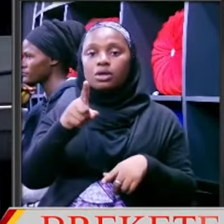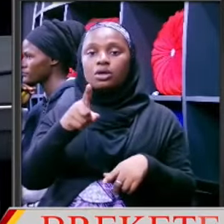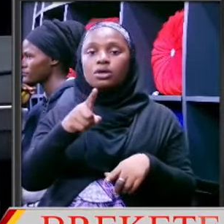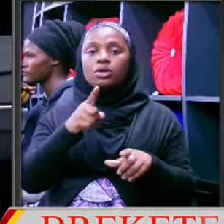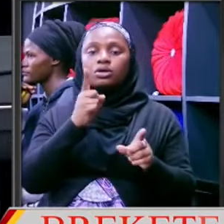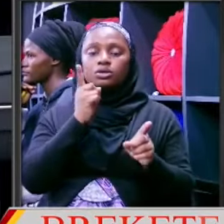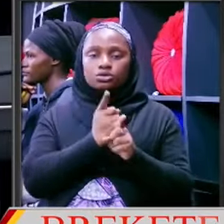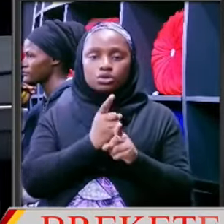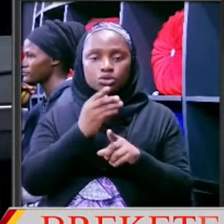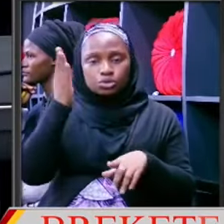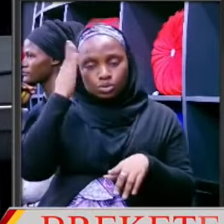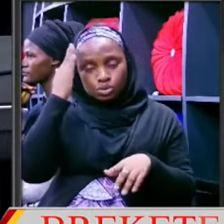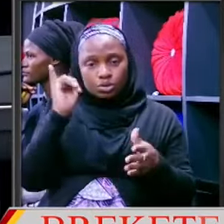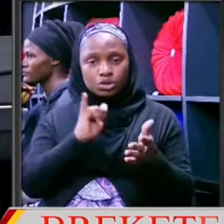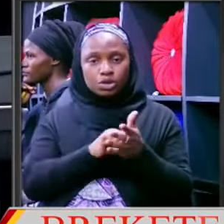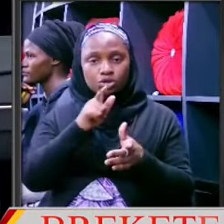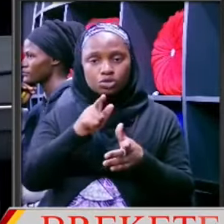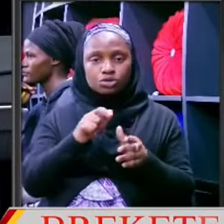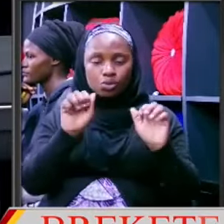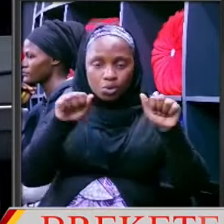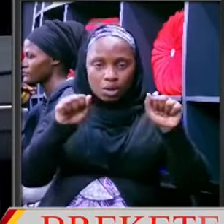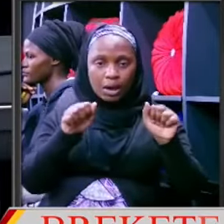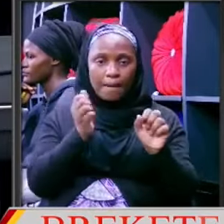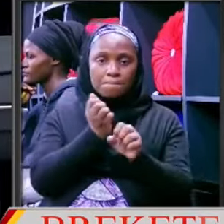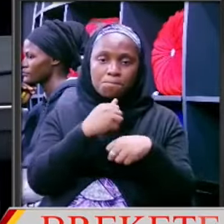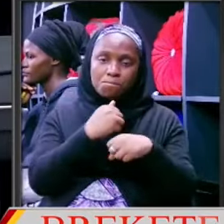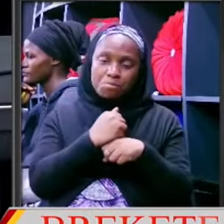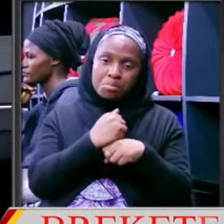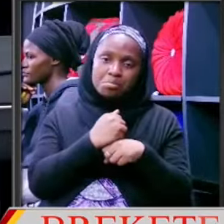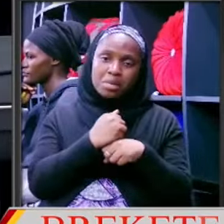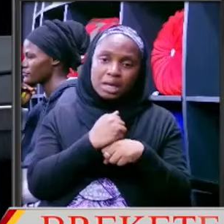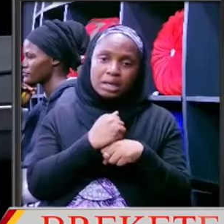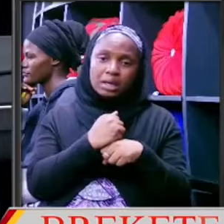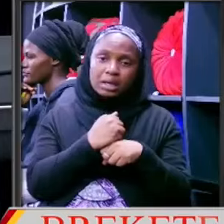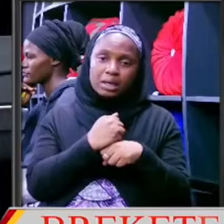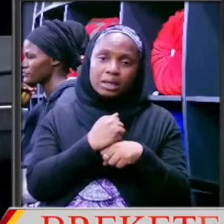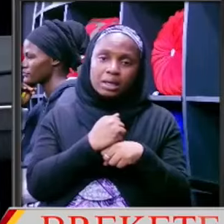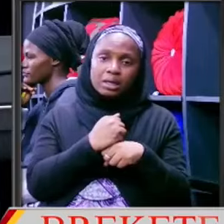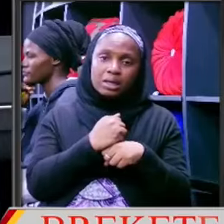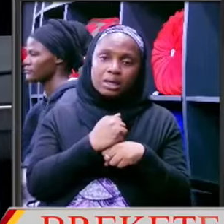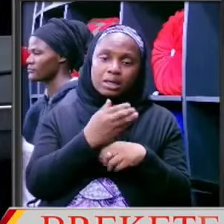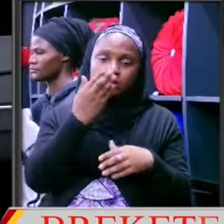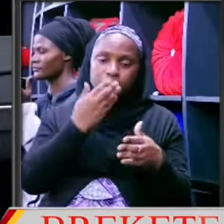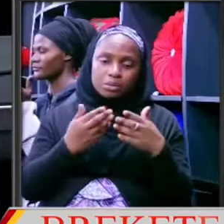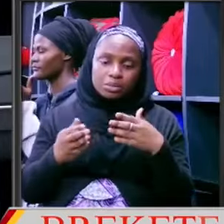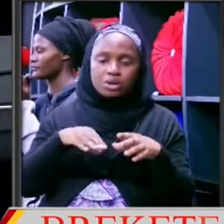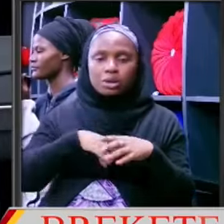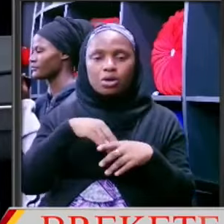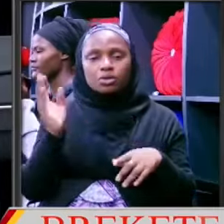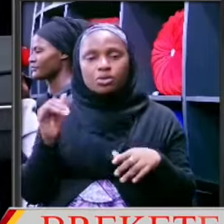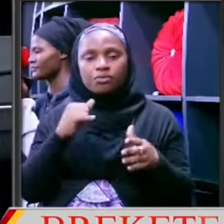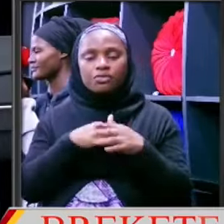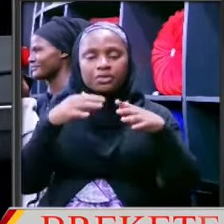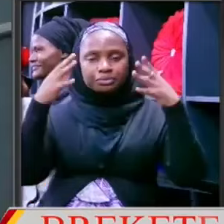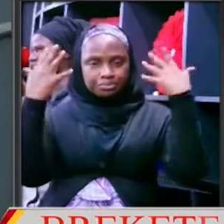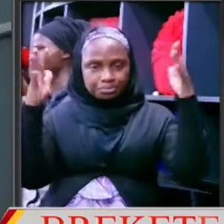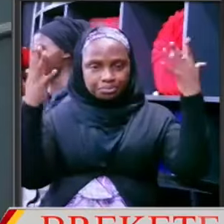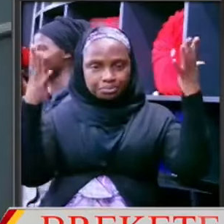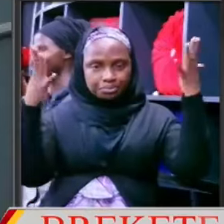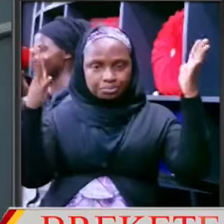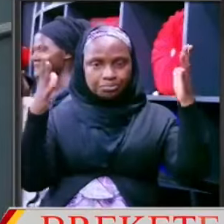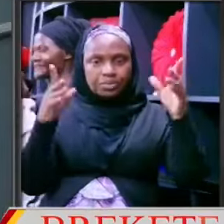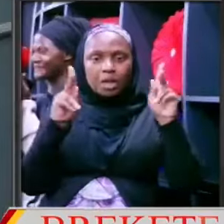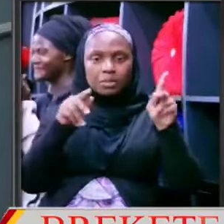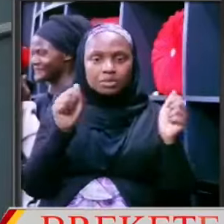best out of it. So I captioned it, my identity. So it goes